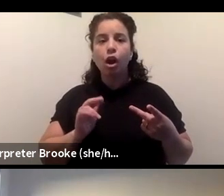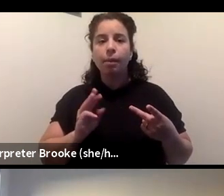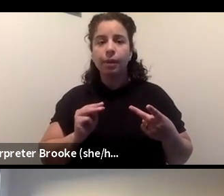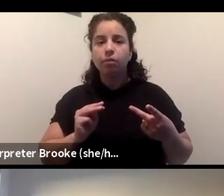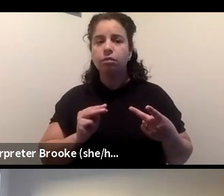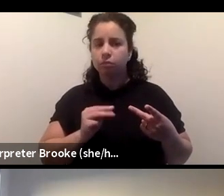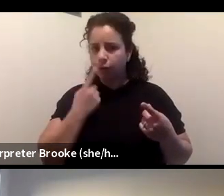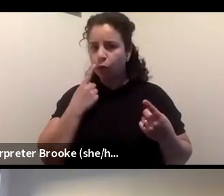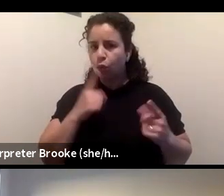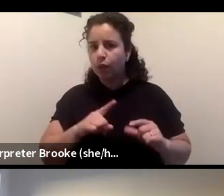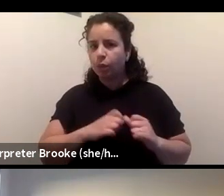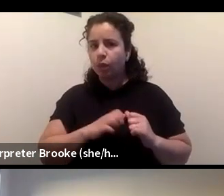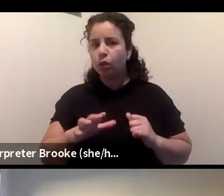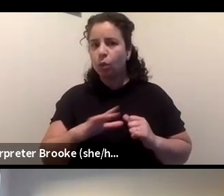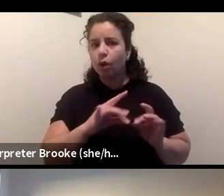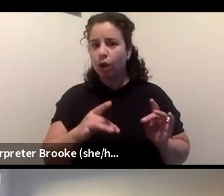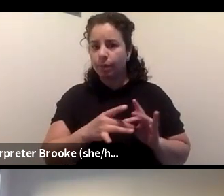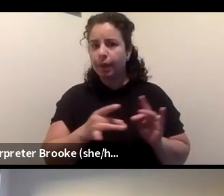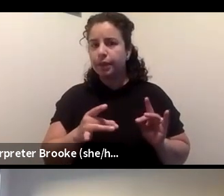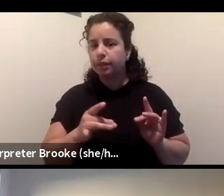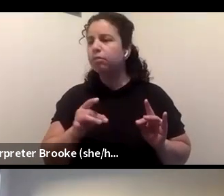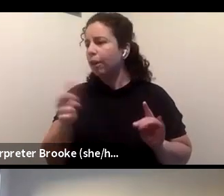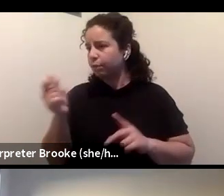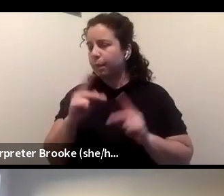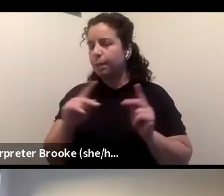what many of us have talked about already,